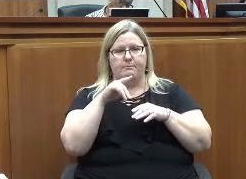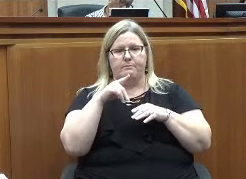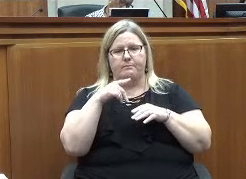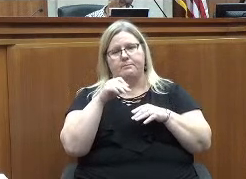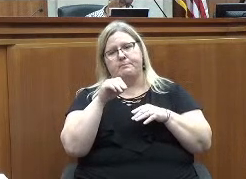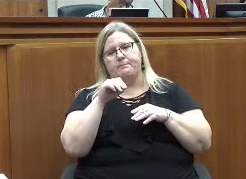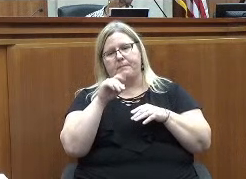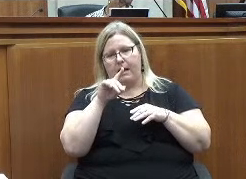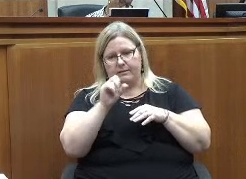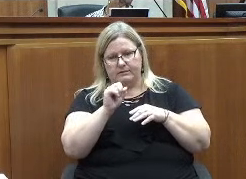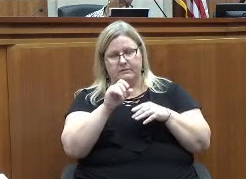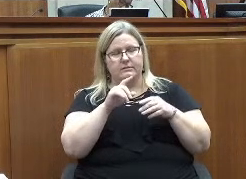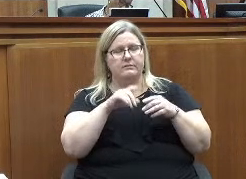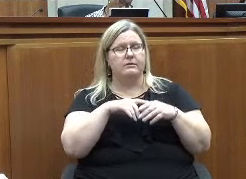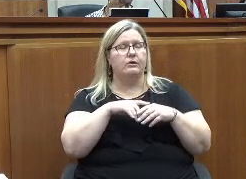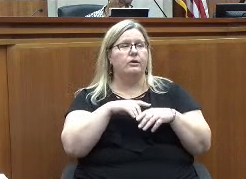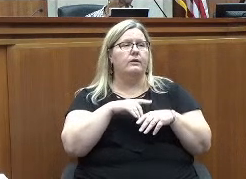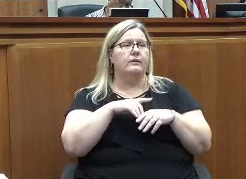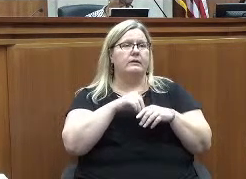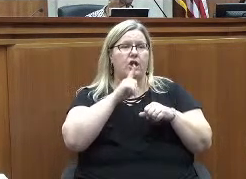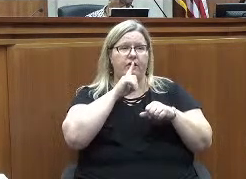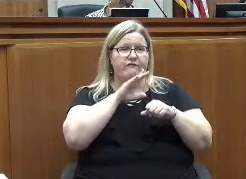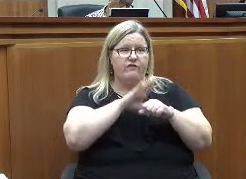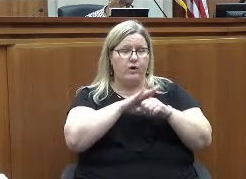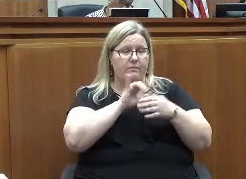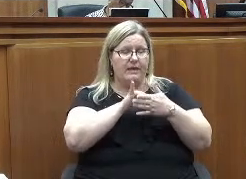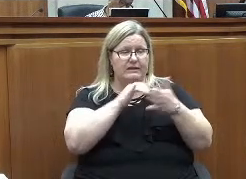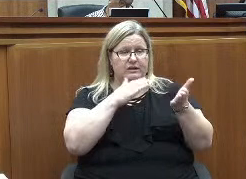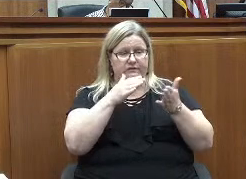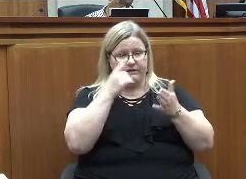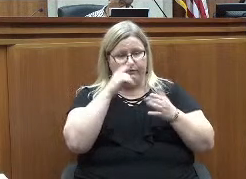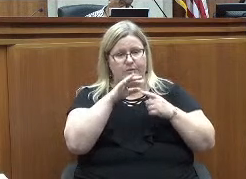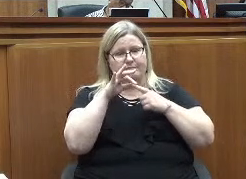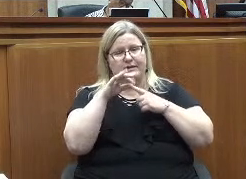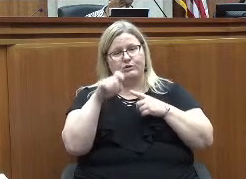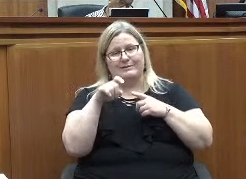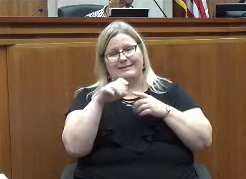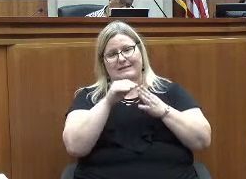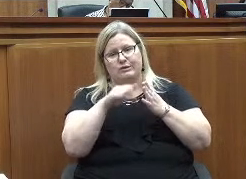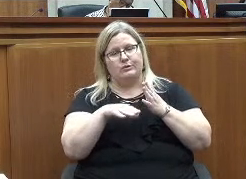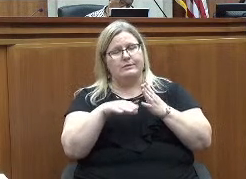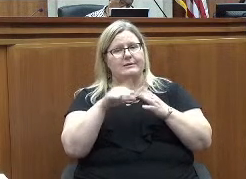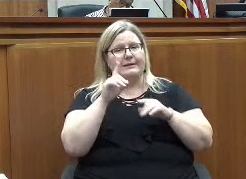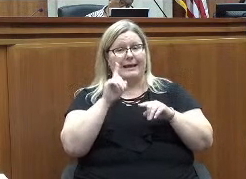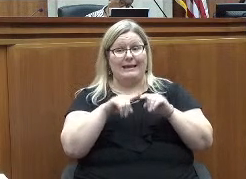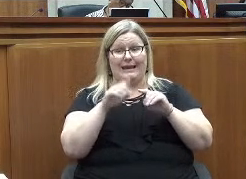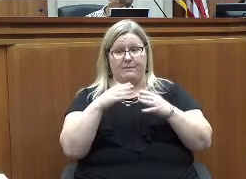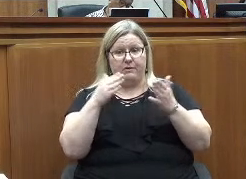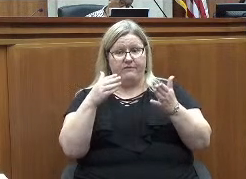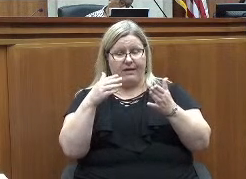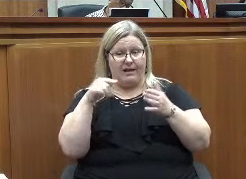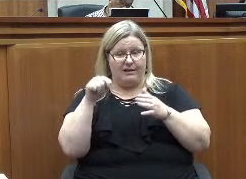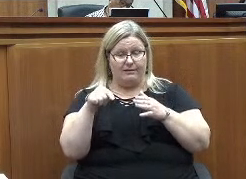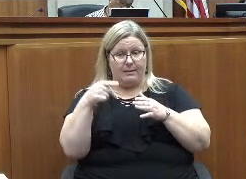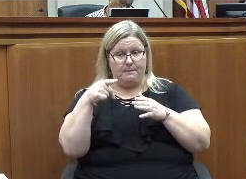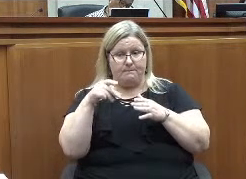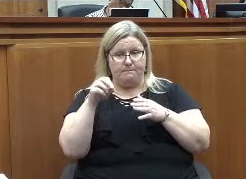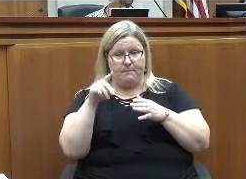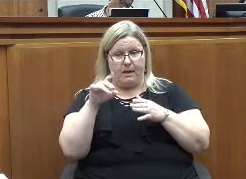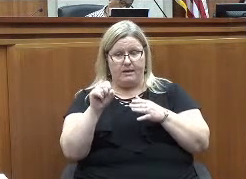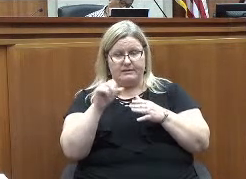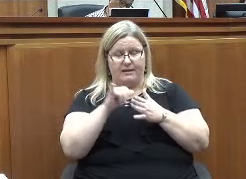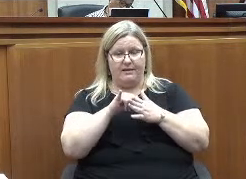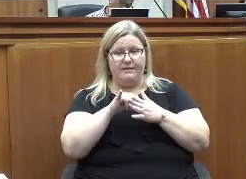to confirm that services for special needs students that cannot be provided at the pods, that